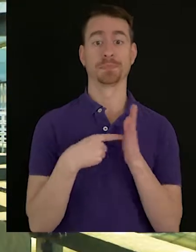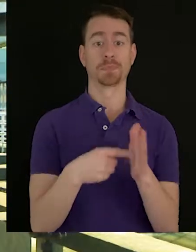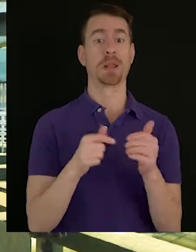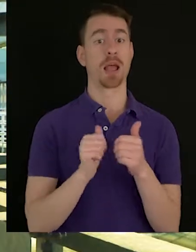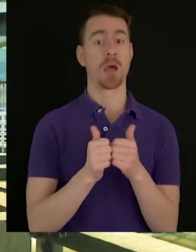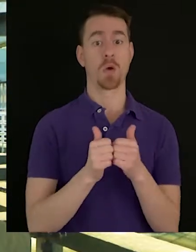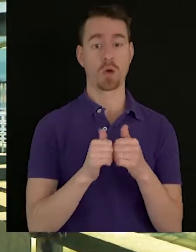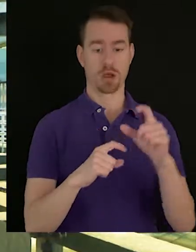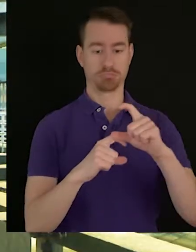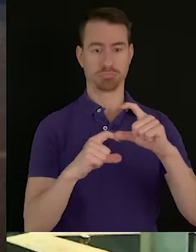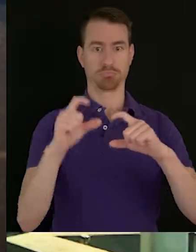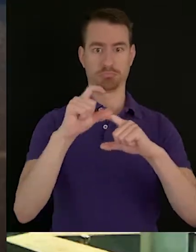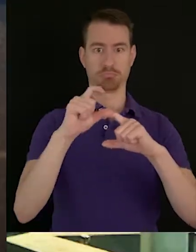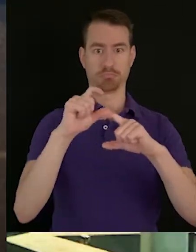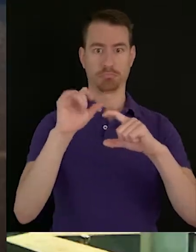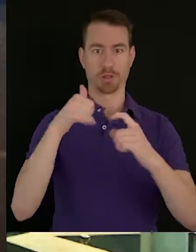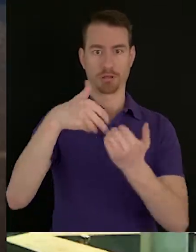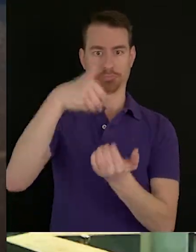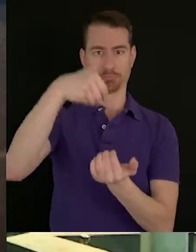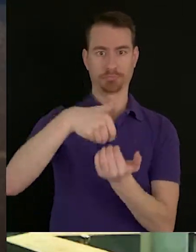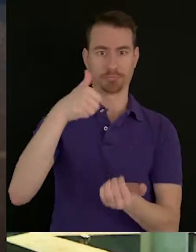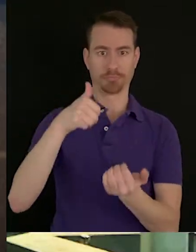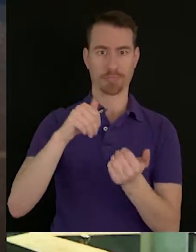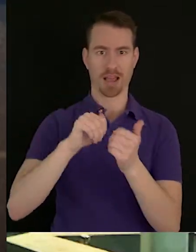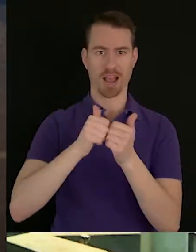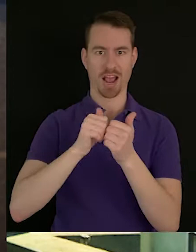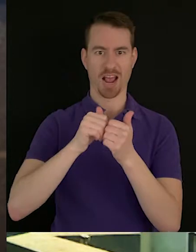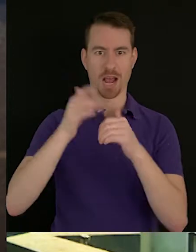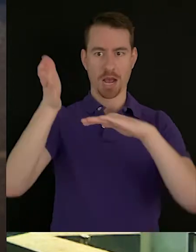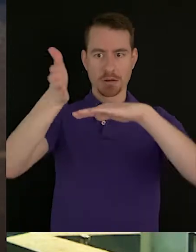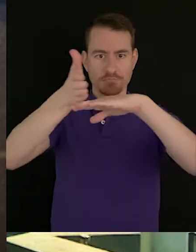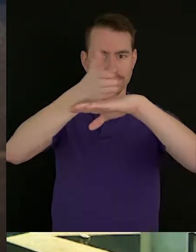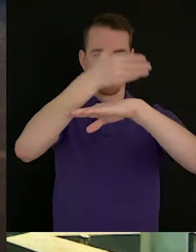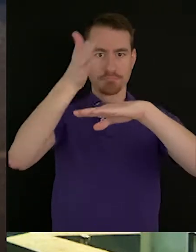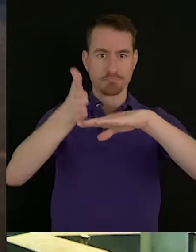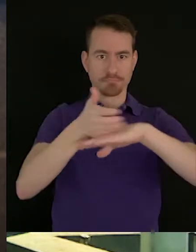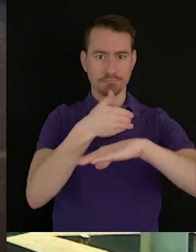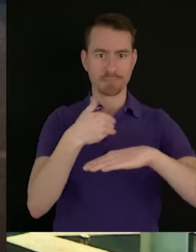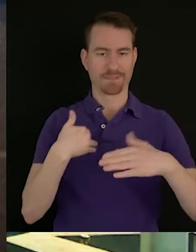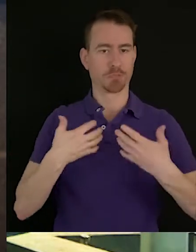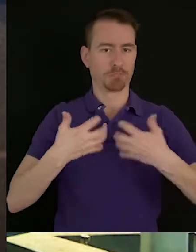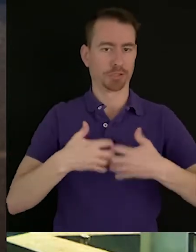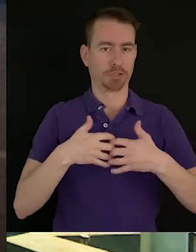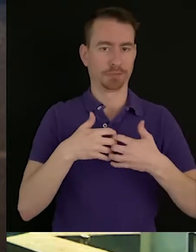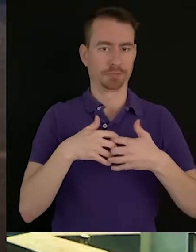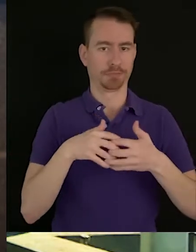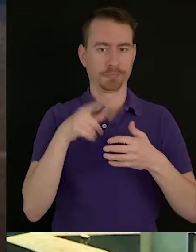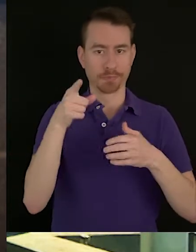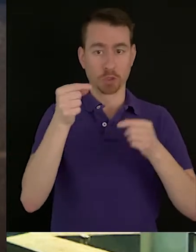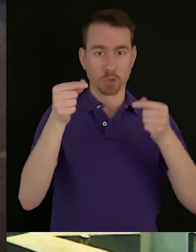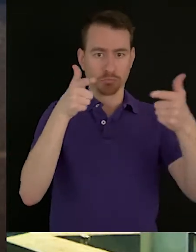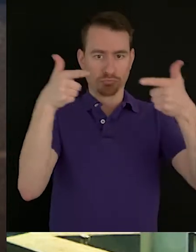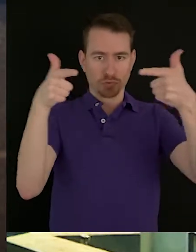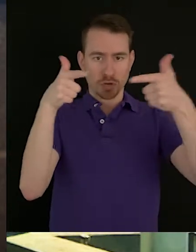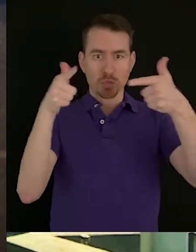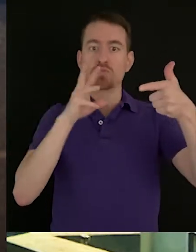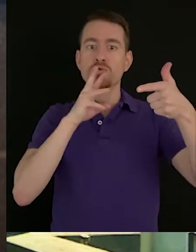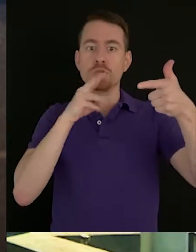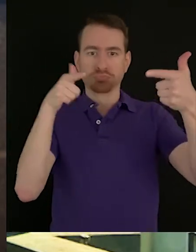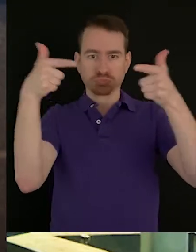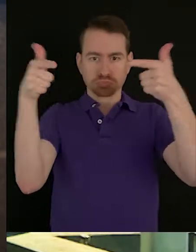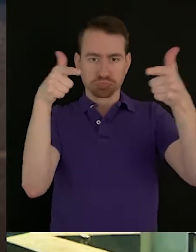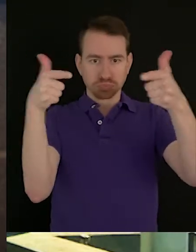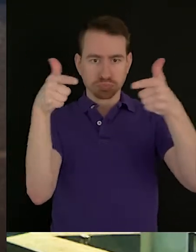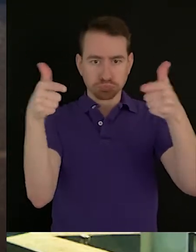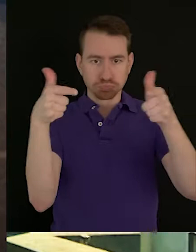layers started forming. Heavier material is sinking to the bottom. In the wastewater, it would be the poop and food particles.